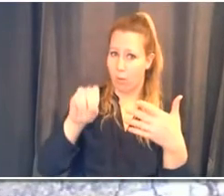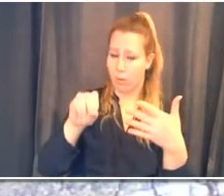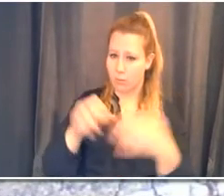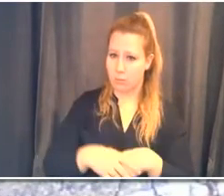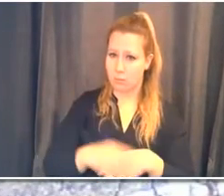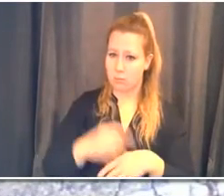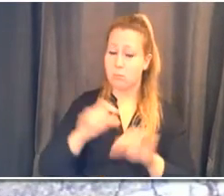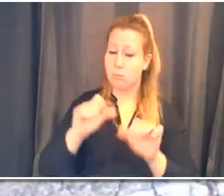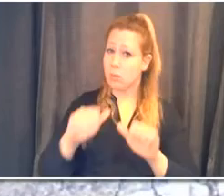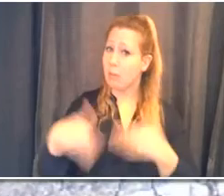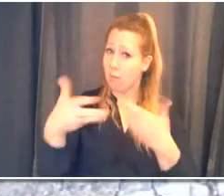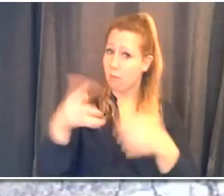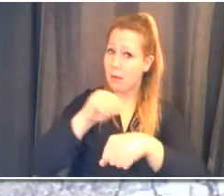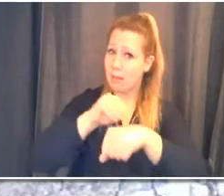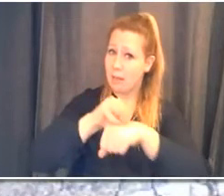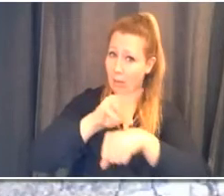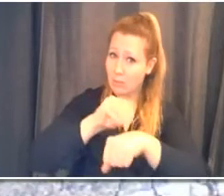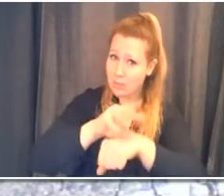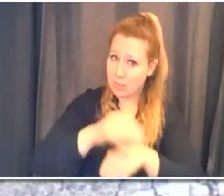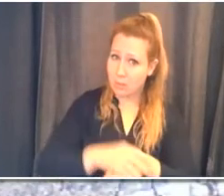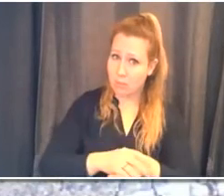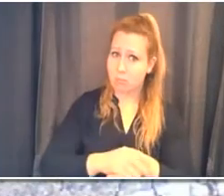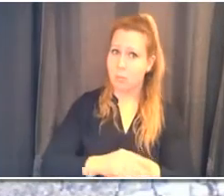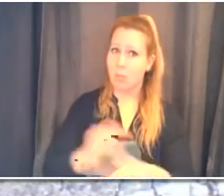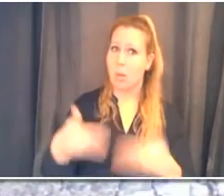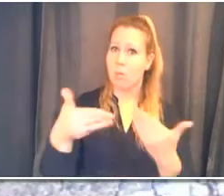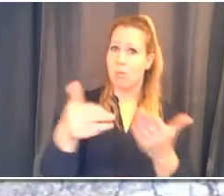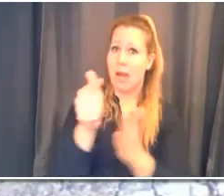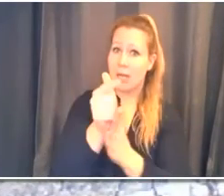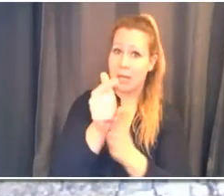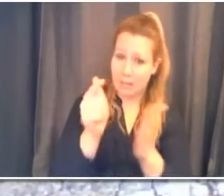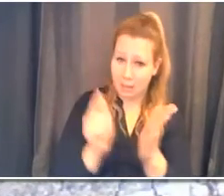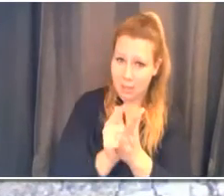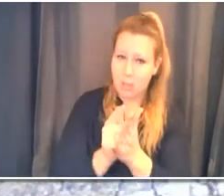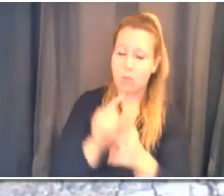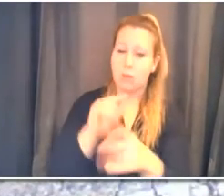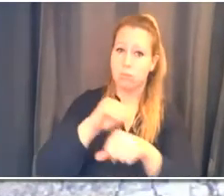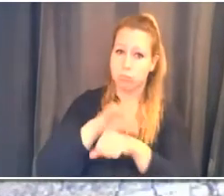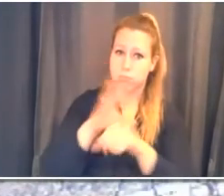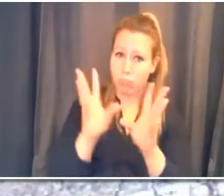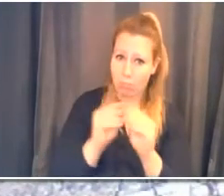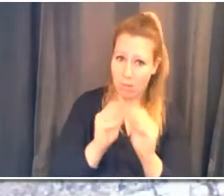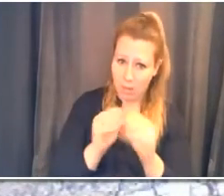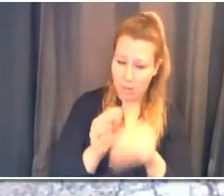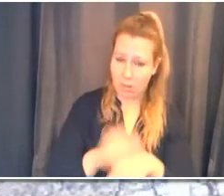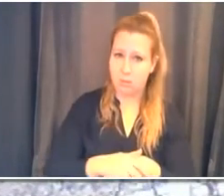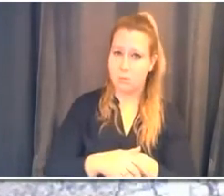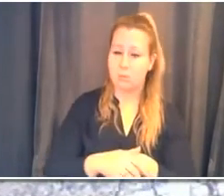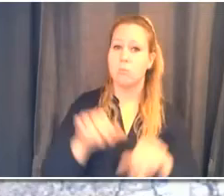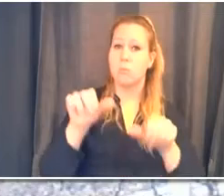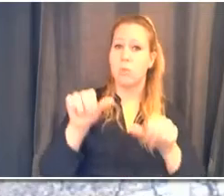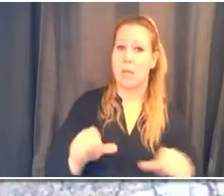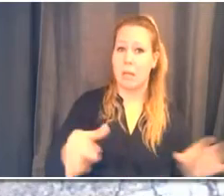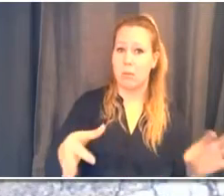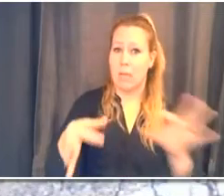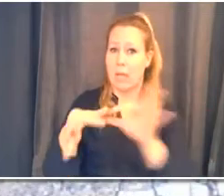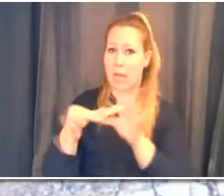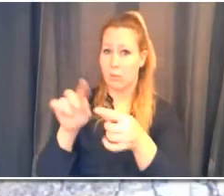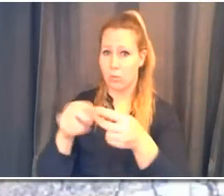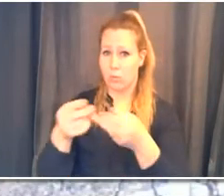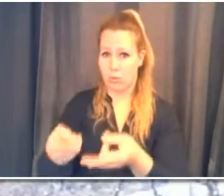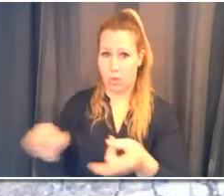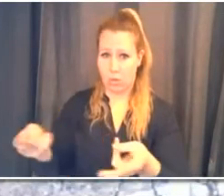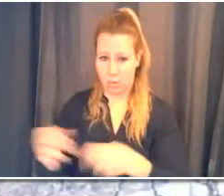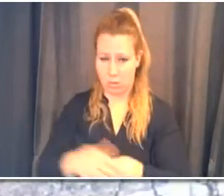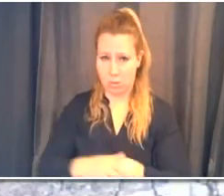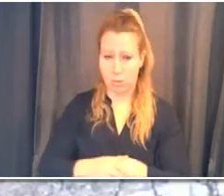plan and then connect to services if they need that if they are sure that they want to go into shelter they can call